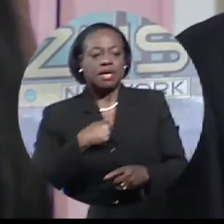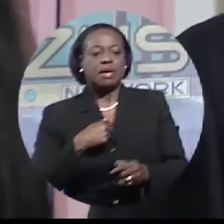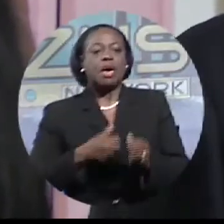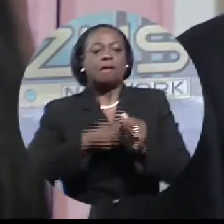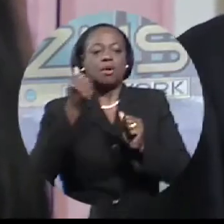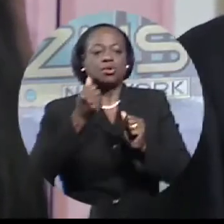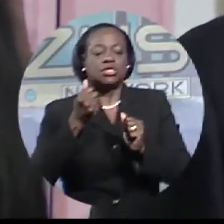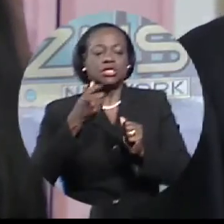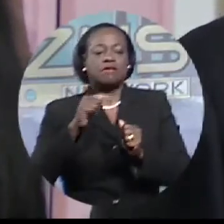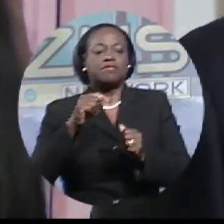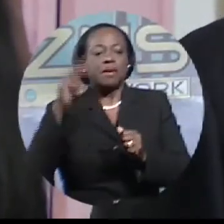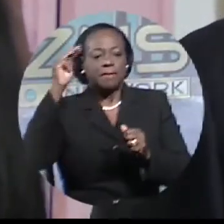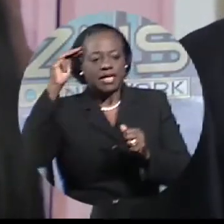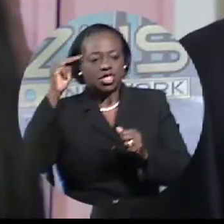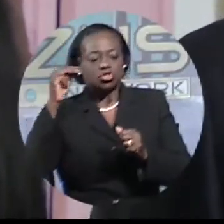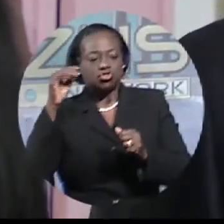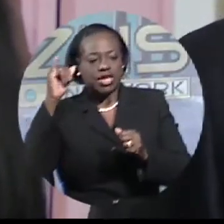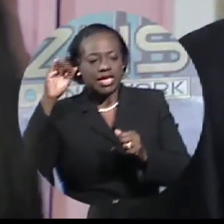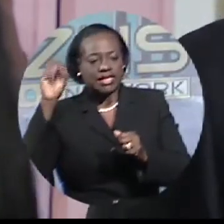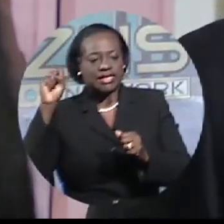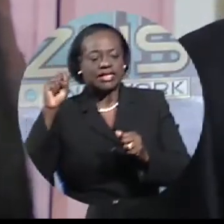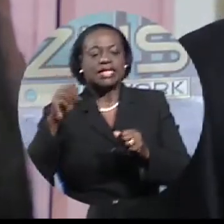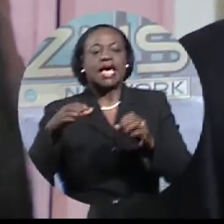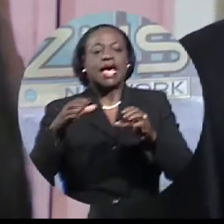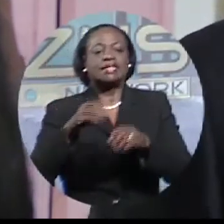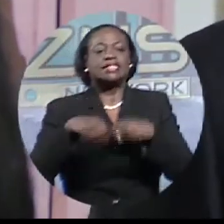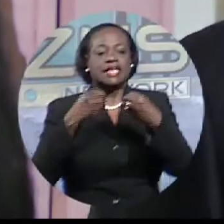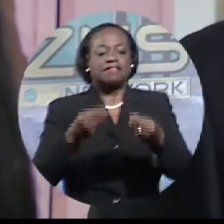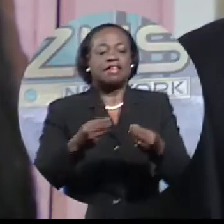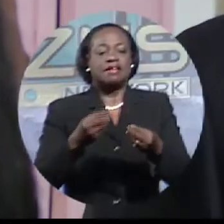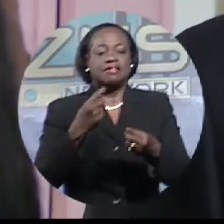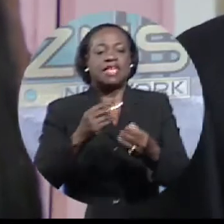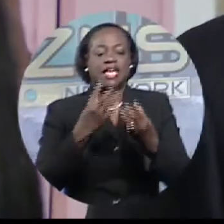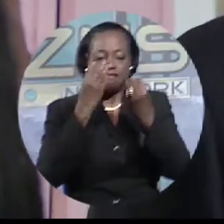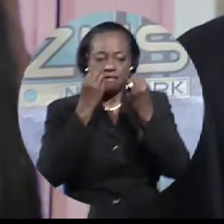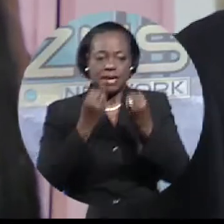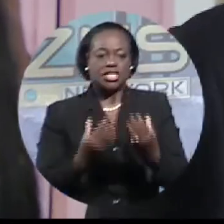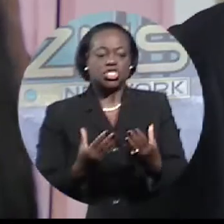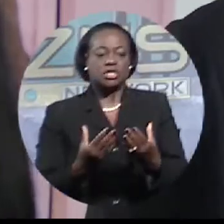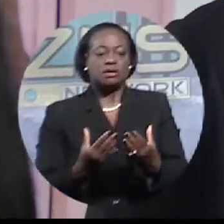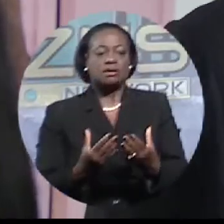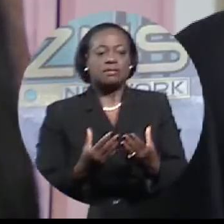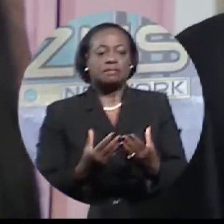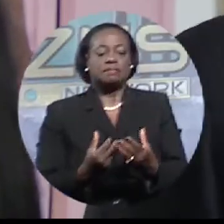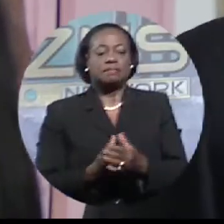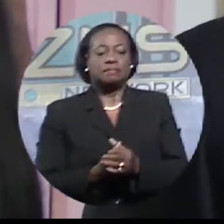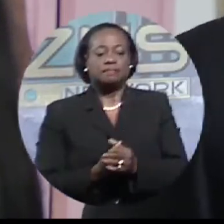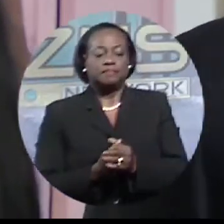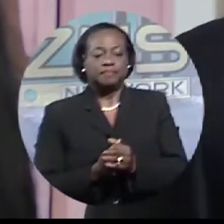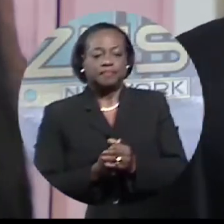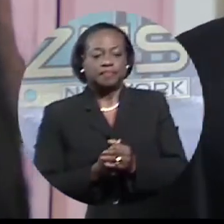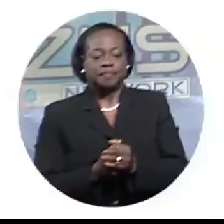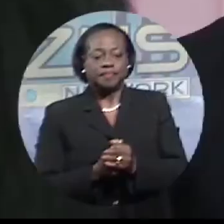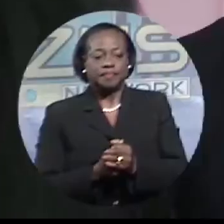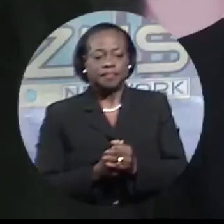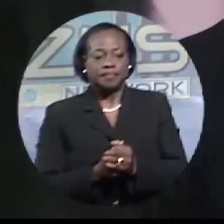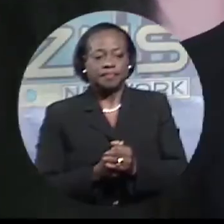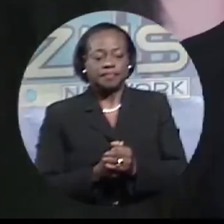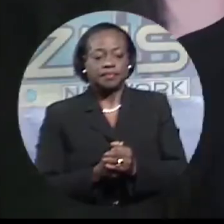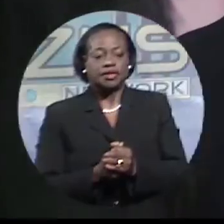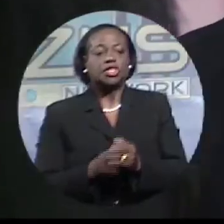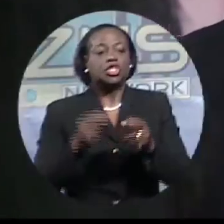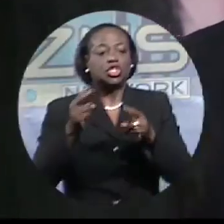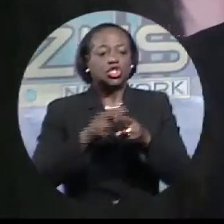most of the ministries had submitted their information, and they're still waiting on a couple. But they may have submitted it since, and I'm not sure.